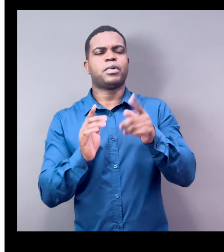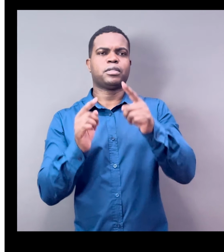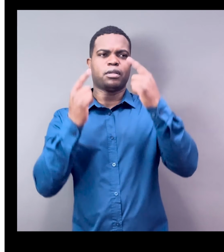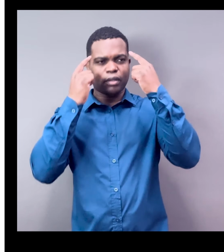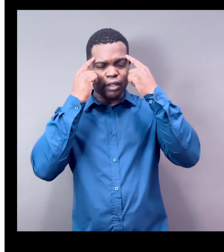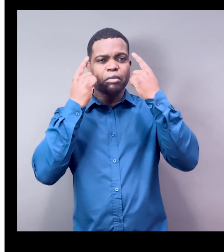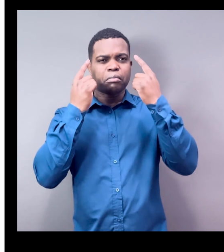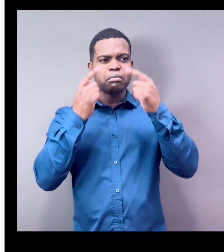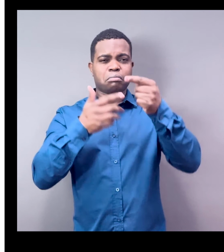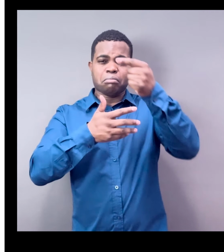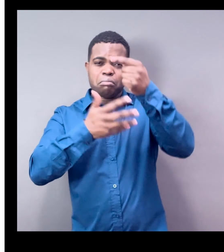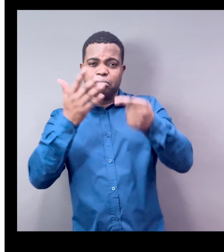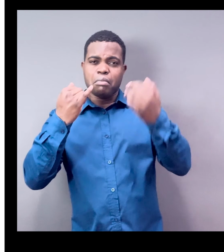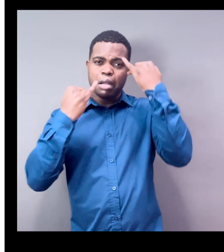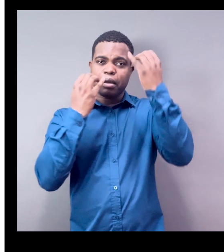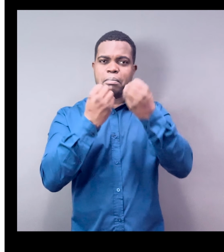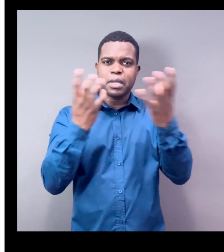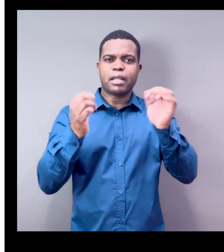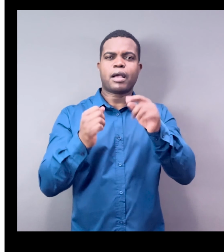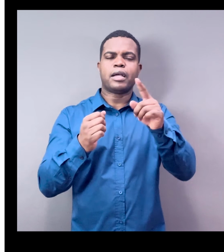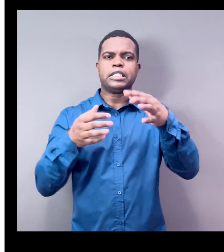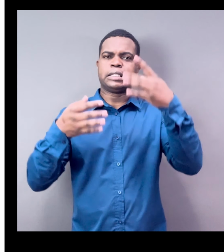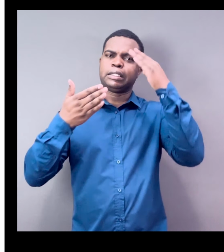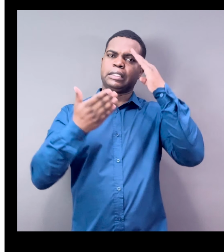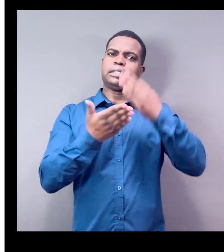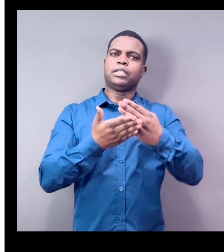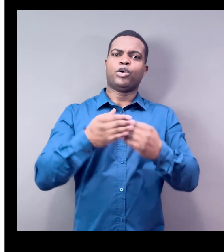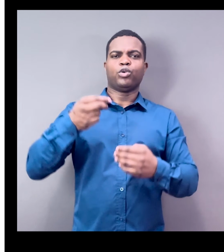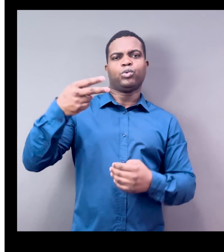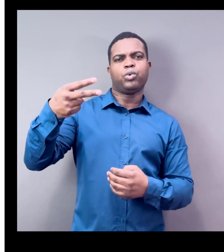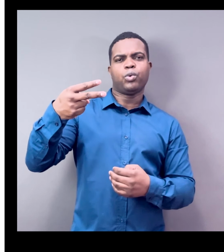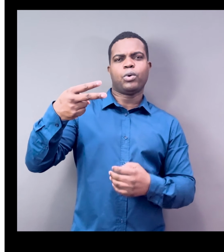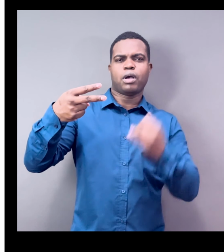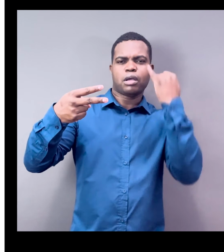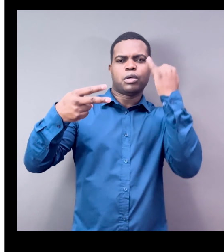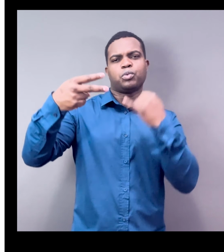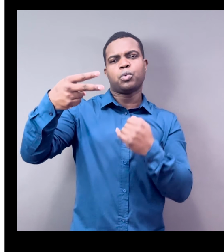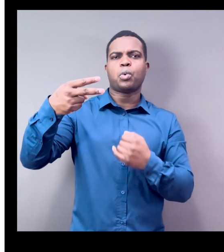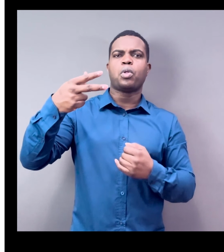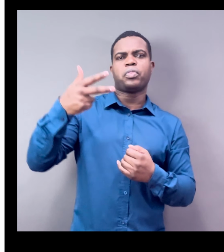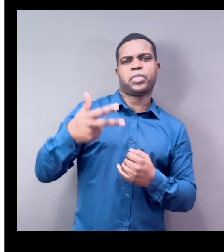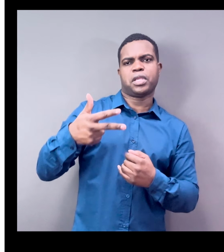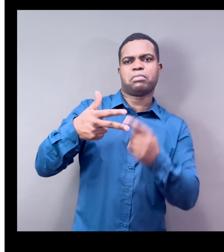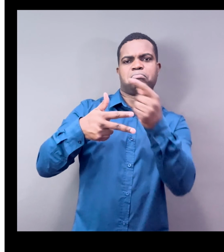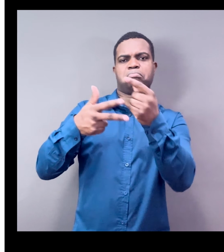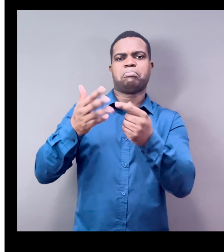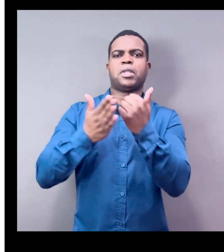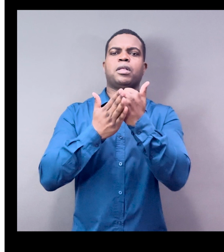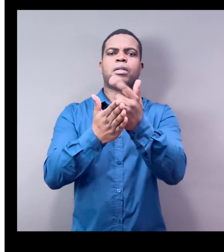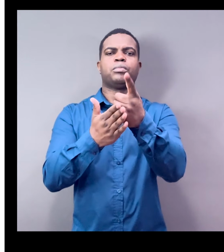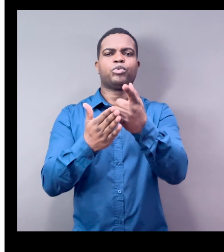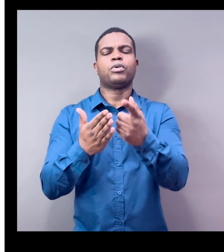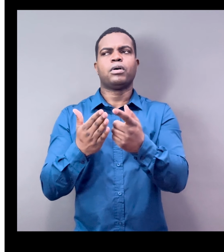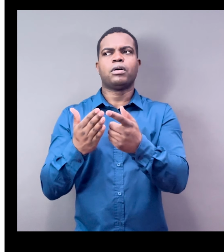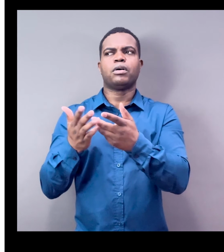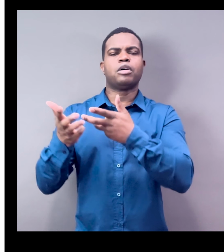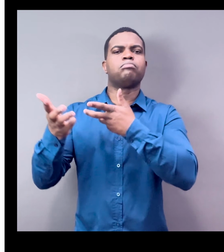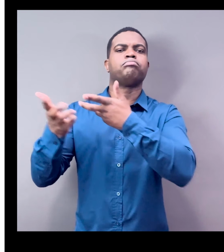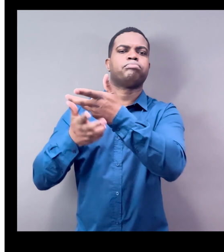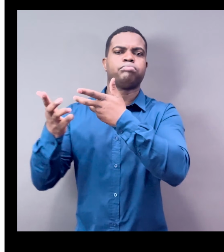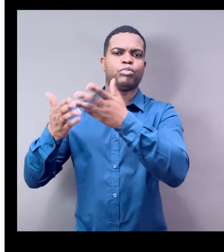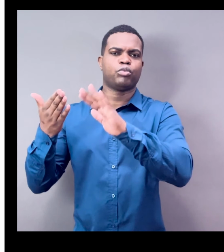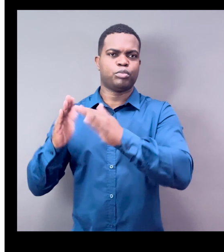consider using 2 or 3 techniques. You may want to consider using all the techniques. You may